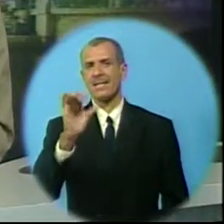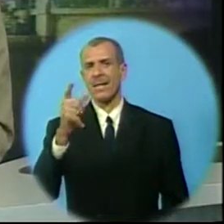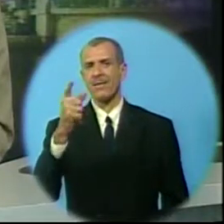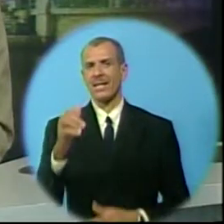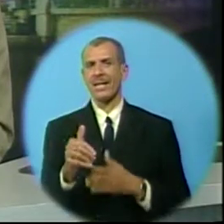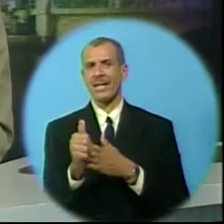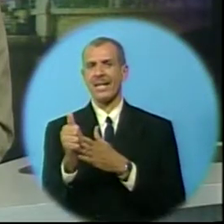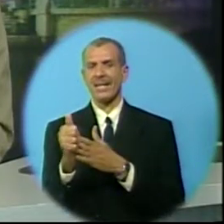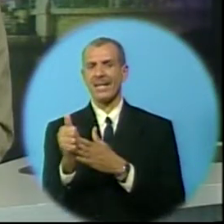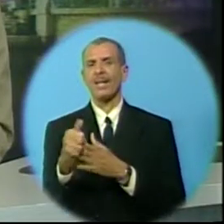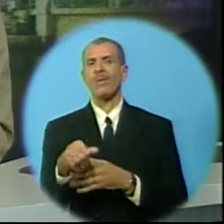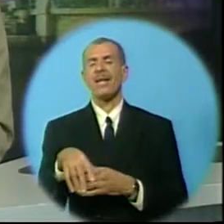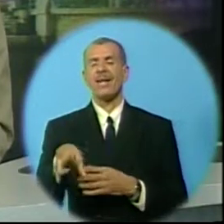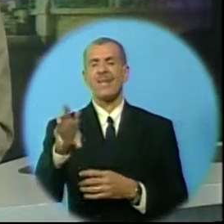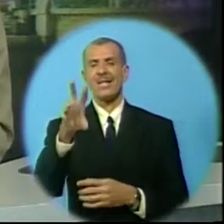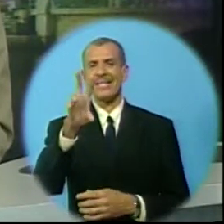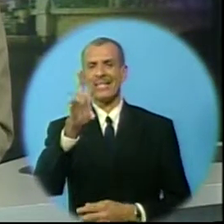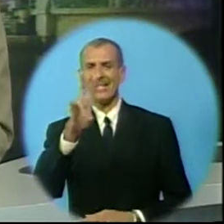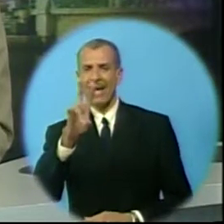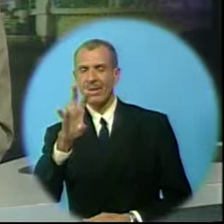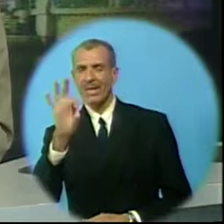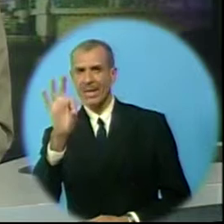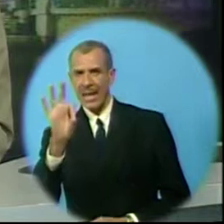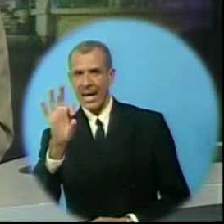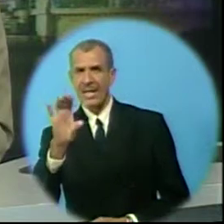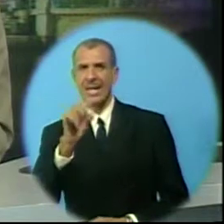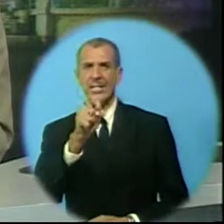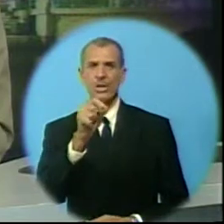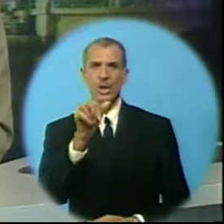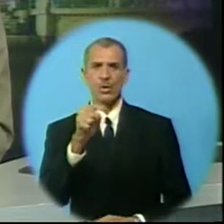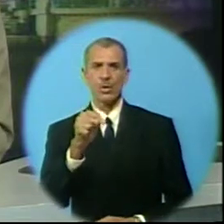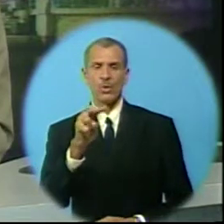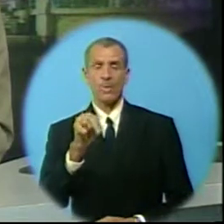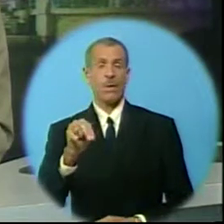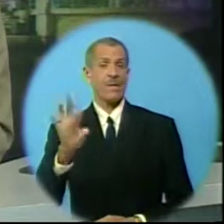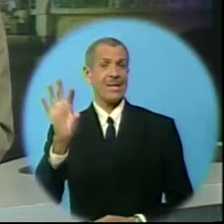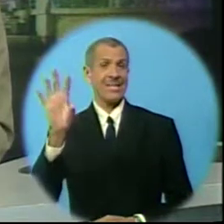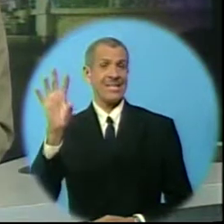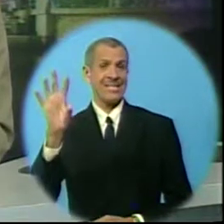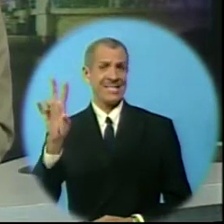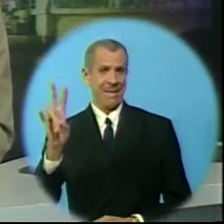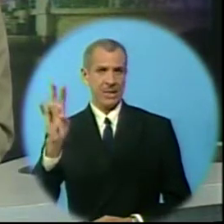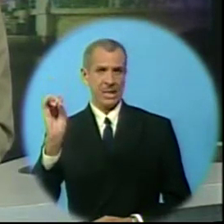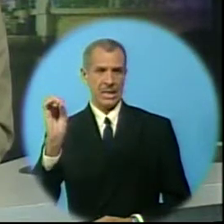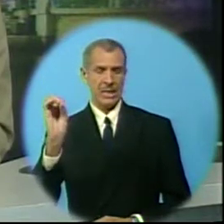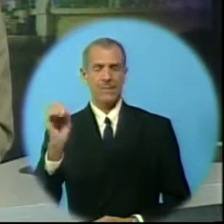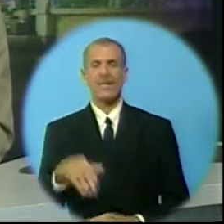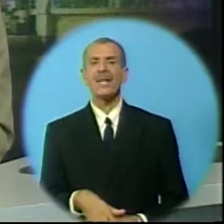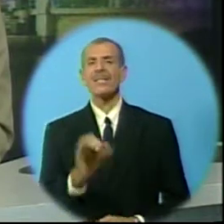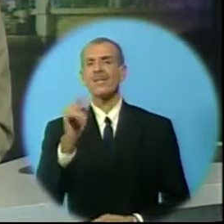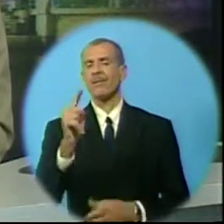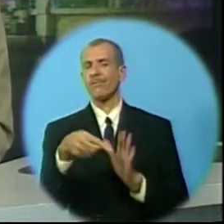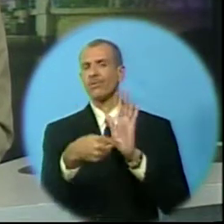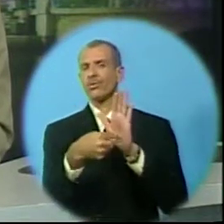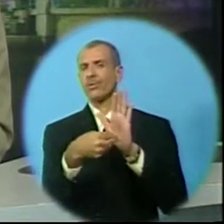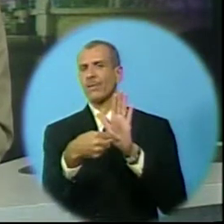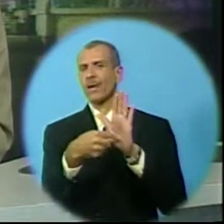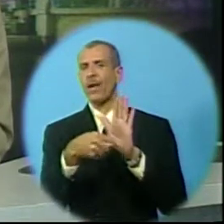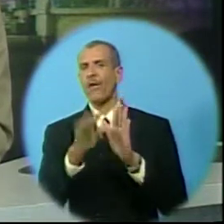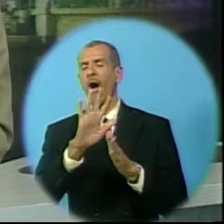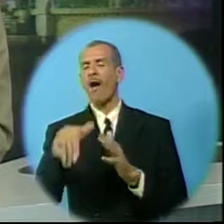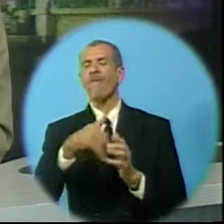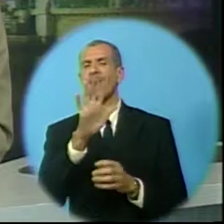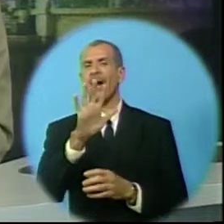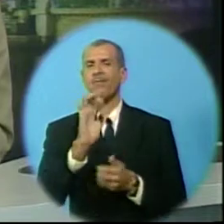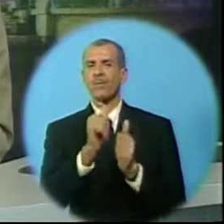elite standings on 79 points, followed by Sagicor UWI on 70. Now, CBC will have live coverage of all 5 elite